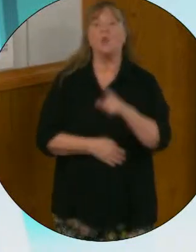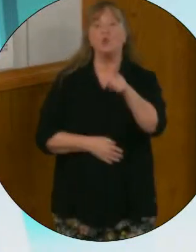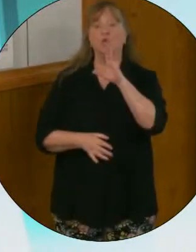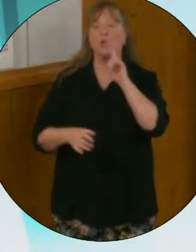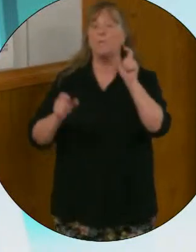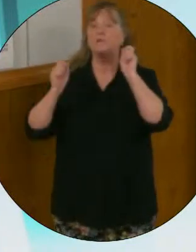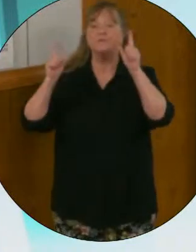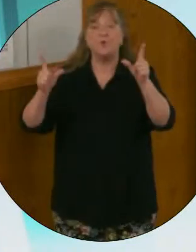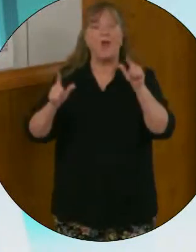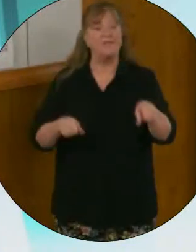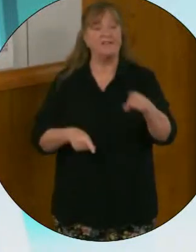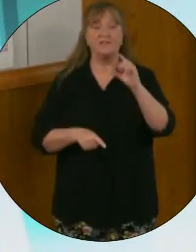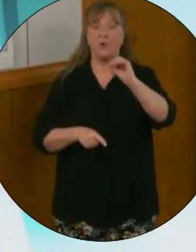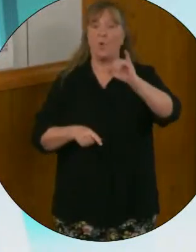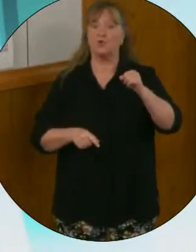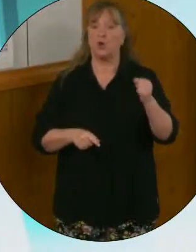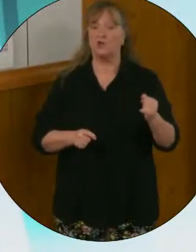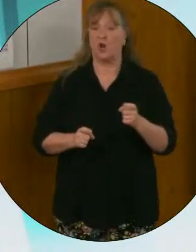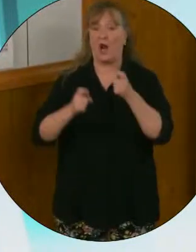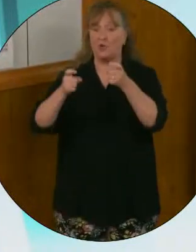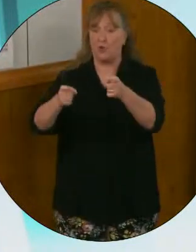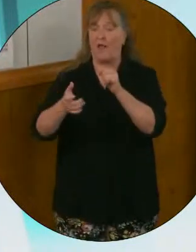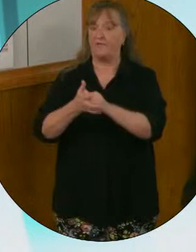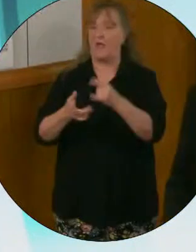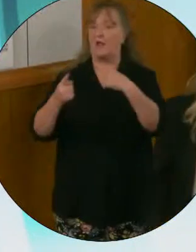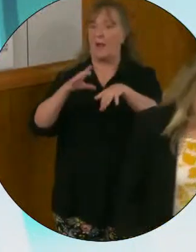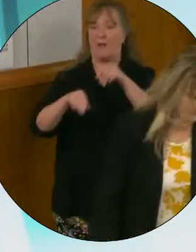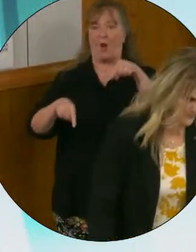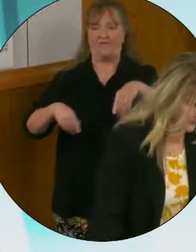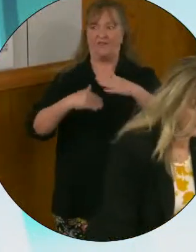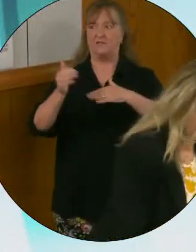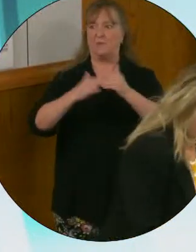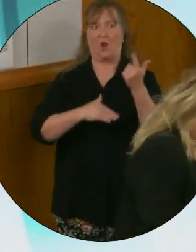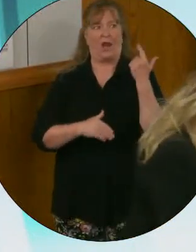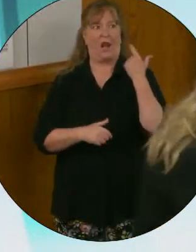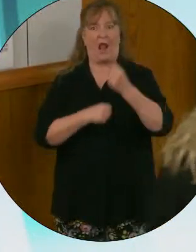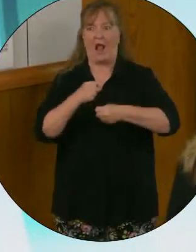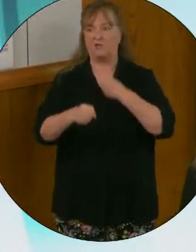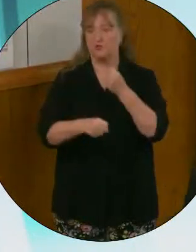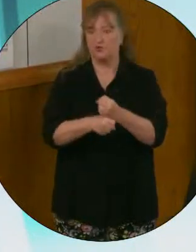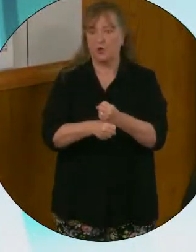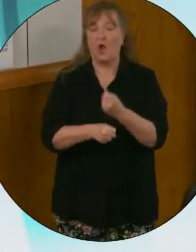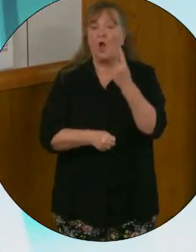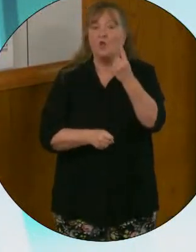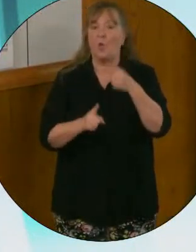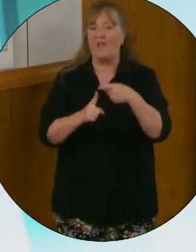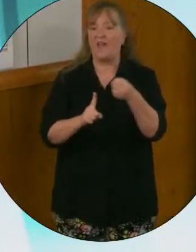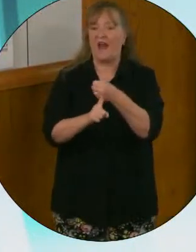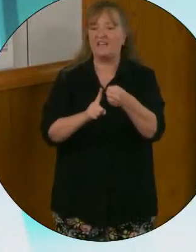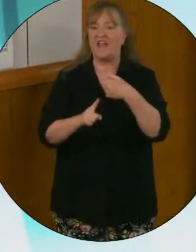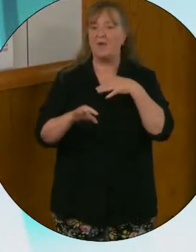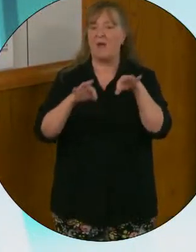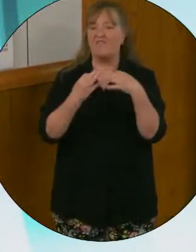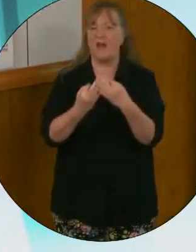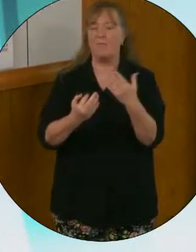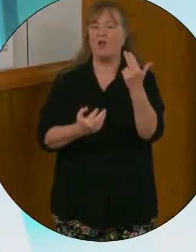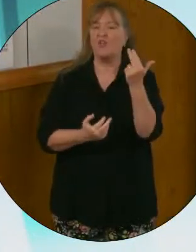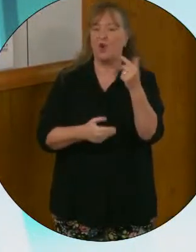surprised that this is the OJJ grant that came out of this building of last year. The one that attacked my family 13